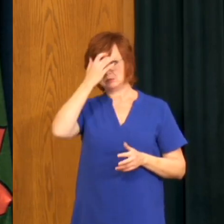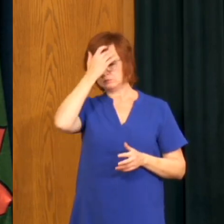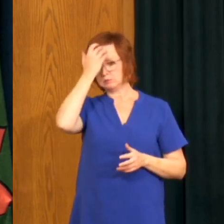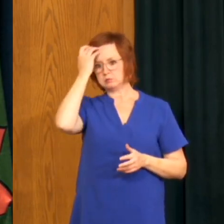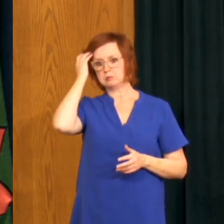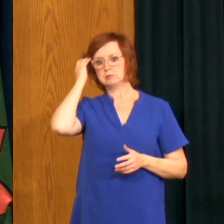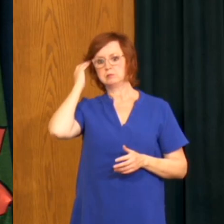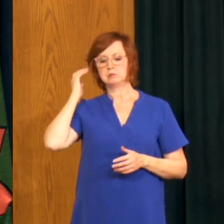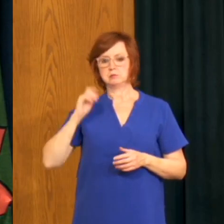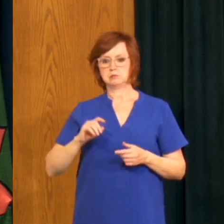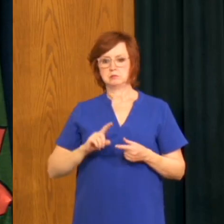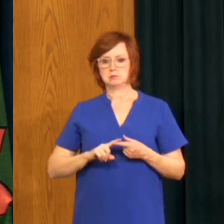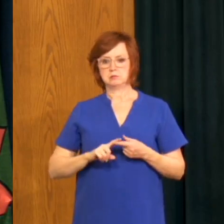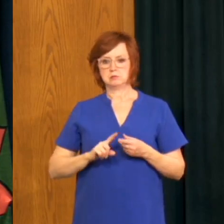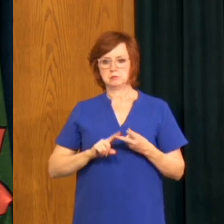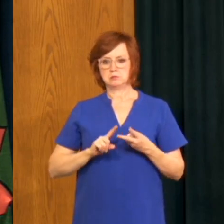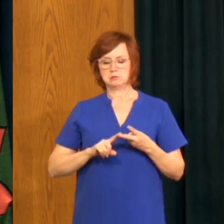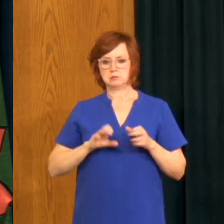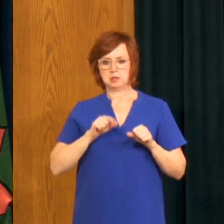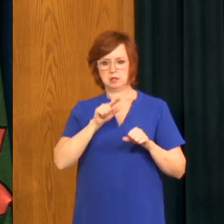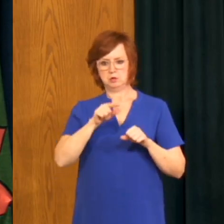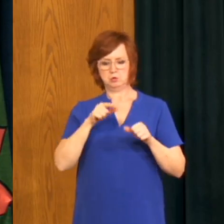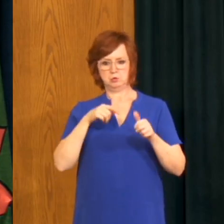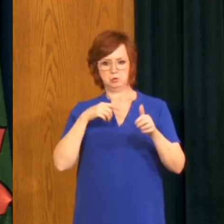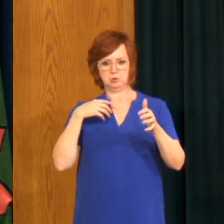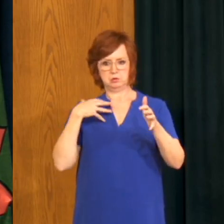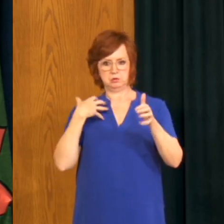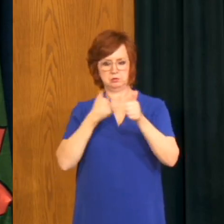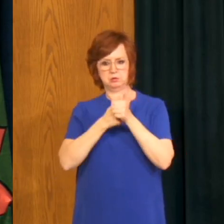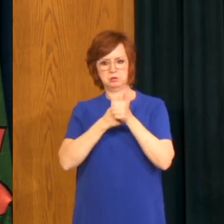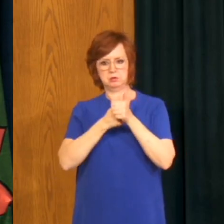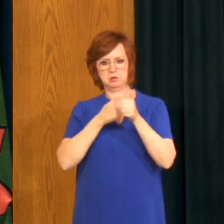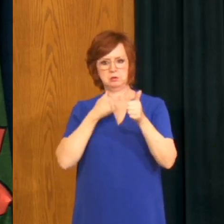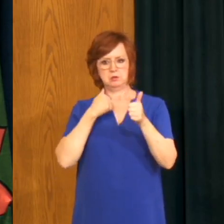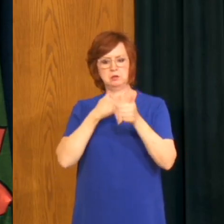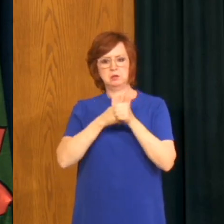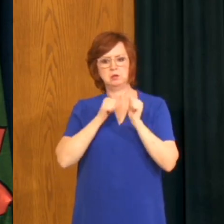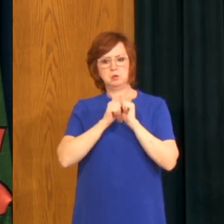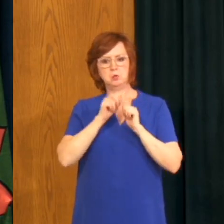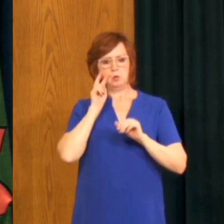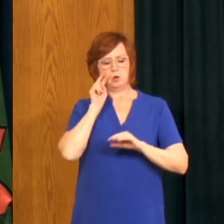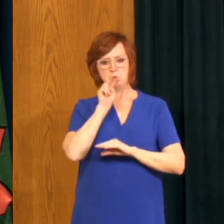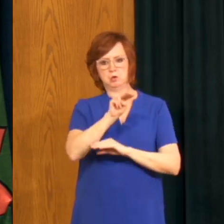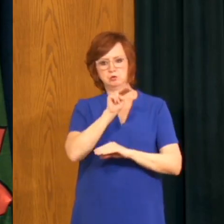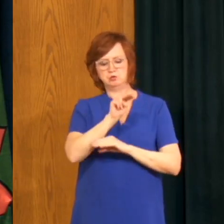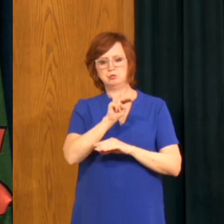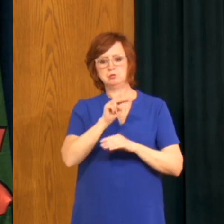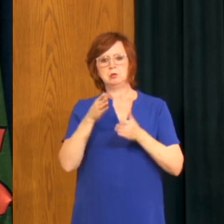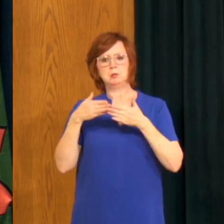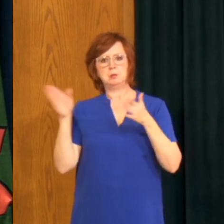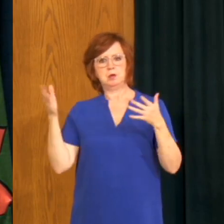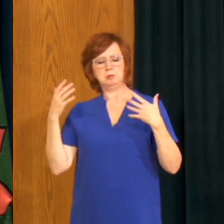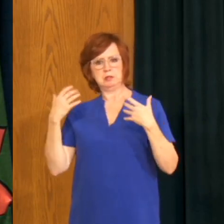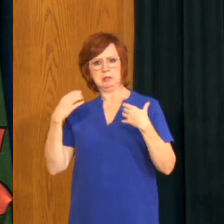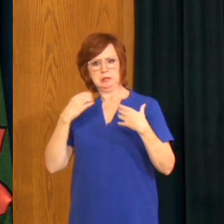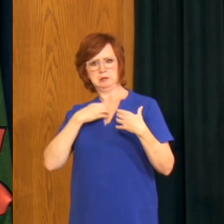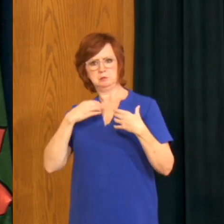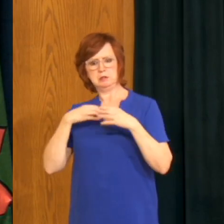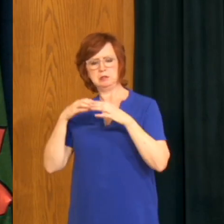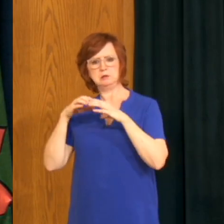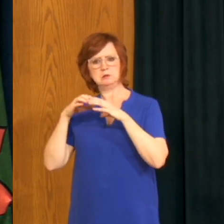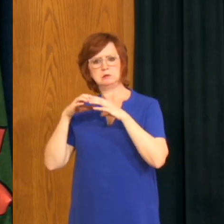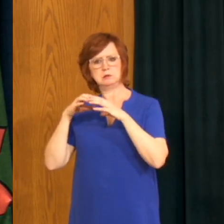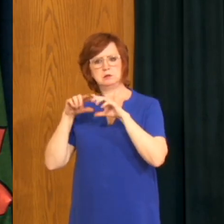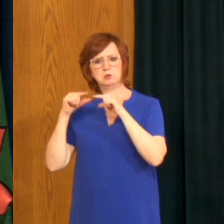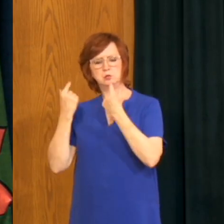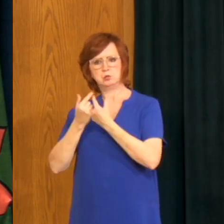oversight piece of that? Because for years, the Public Complaints Commission has had to deal with under-resourcing, and there still is no timeline as